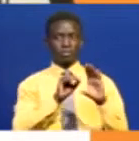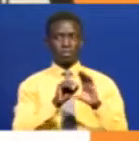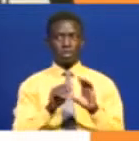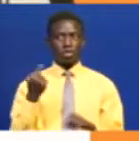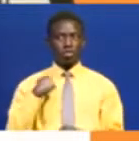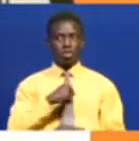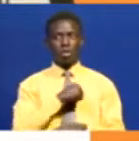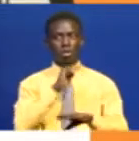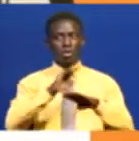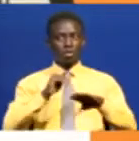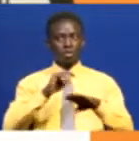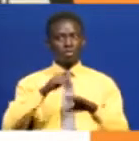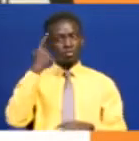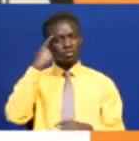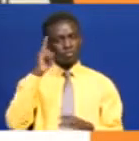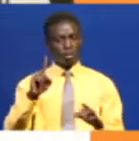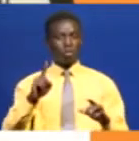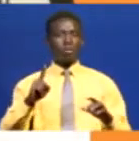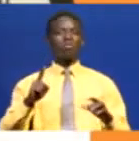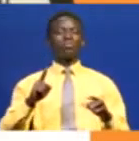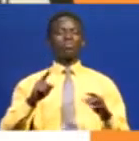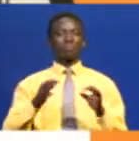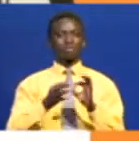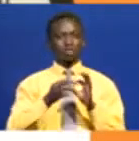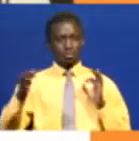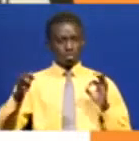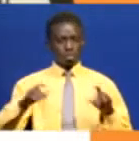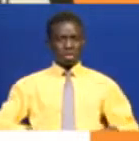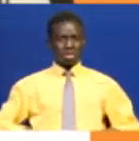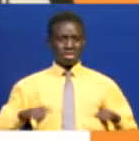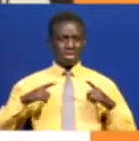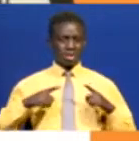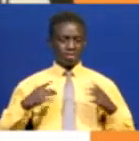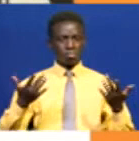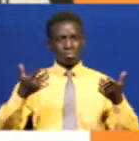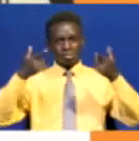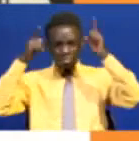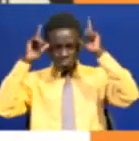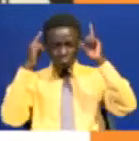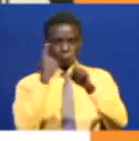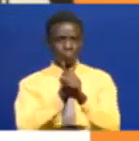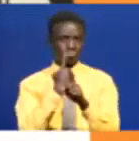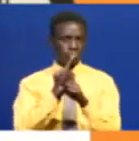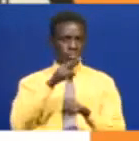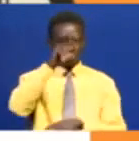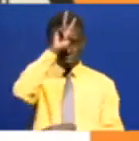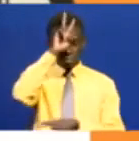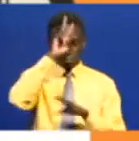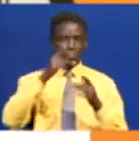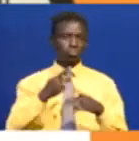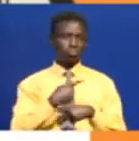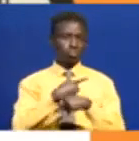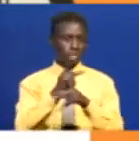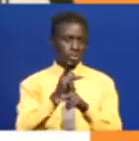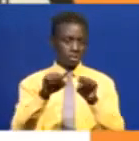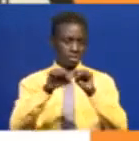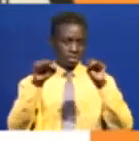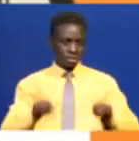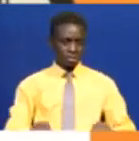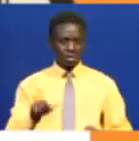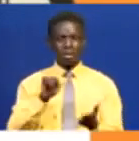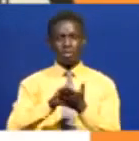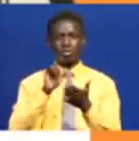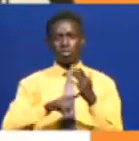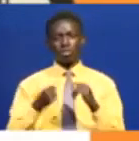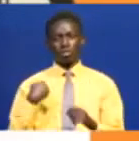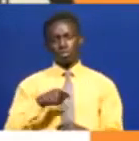humane, sustainable and regenerative livestock production systems. That is what we are saying should be supported. We have massive land.